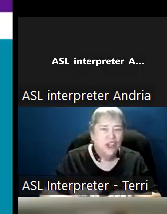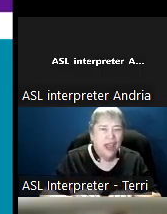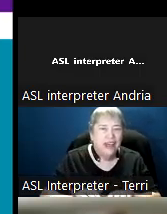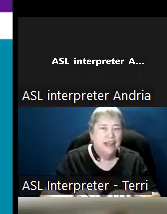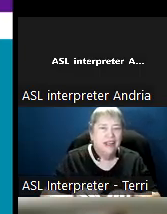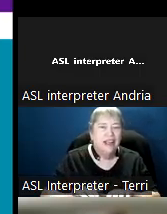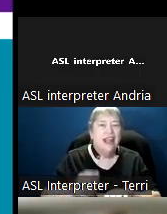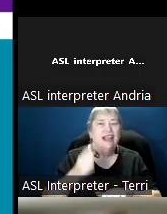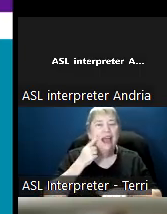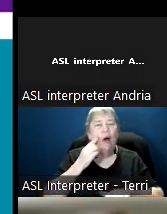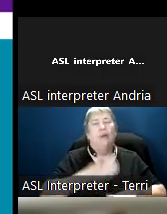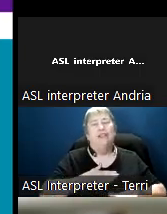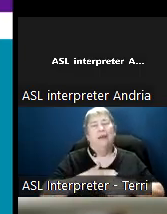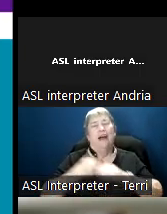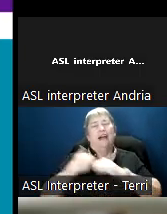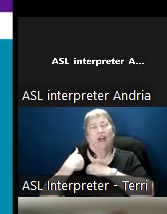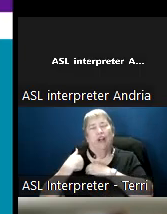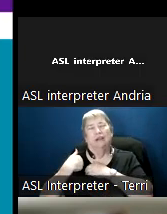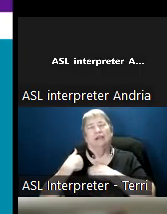Yep, blame. They've blamed themselves.